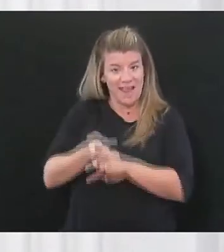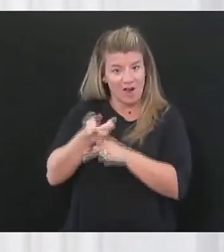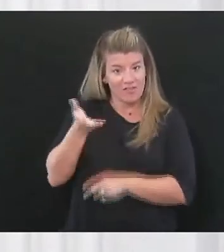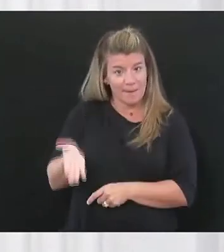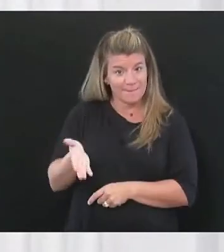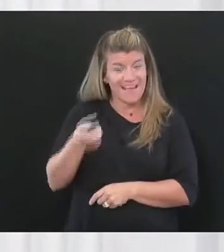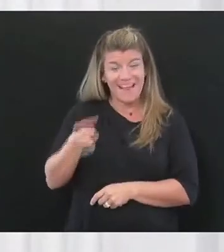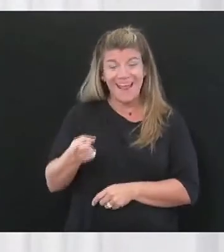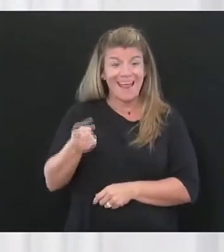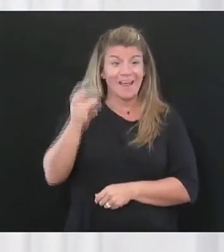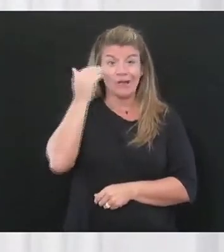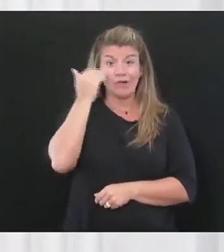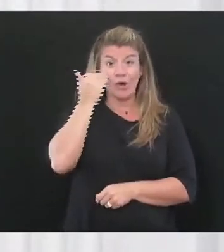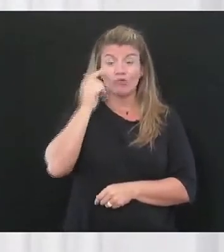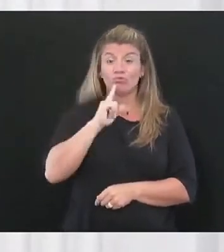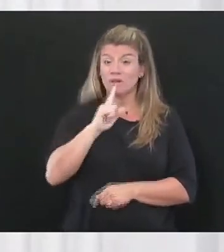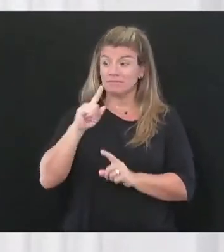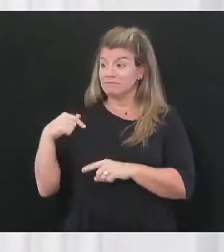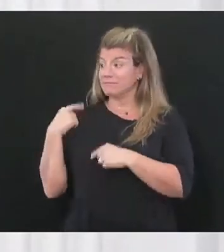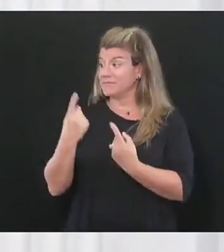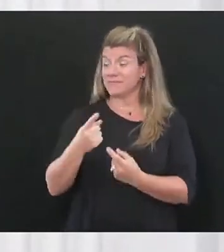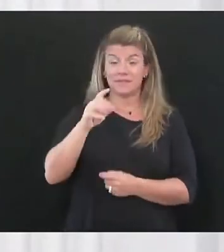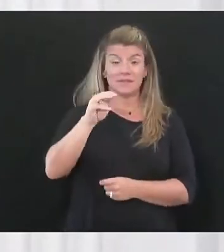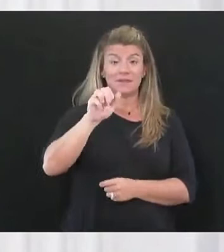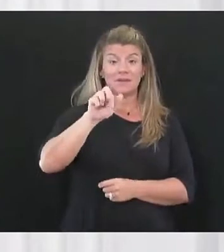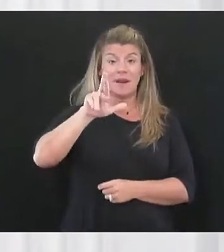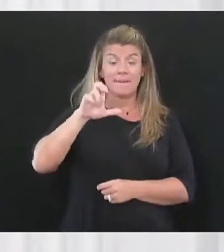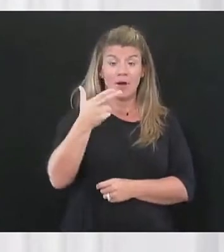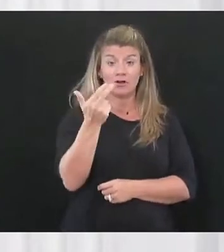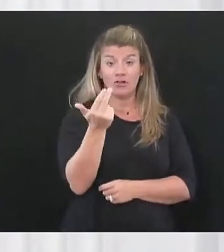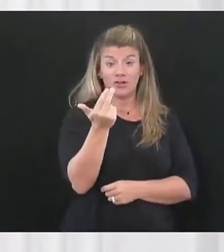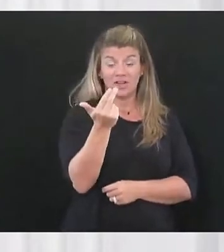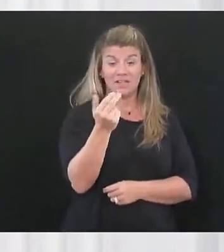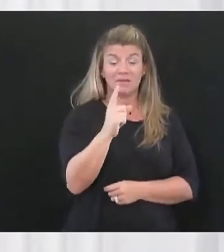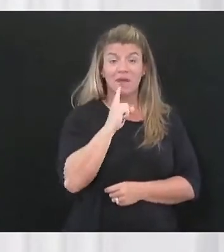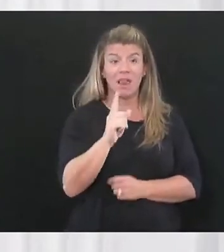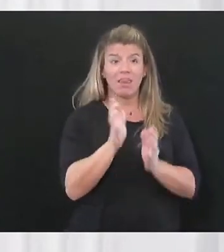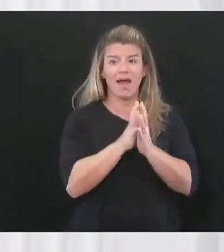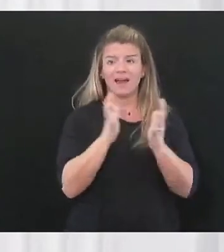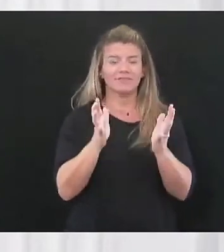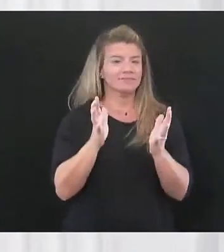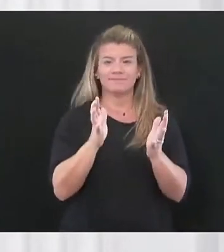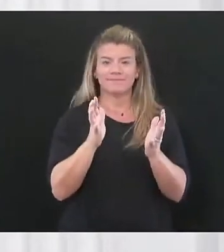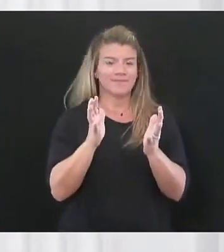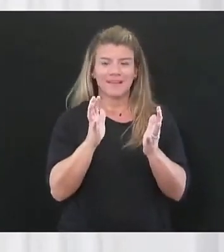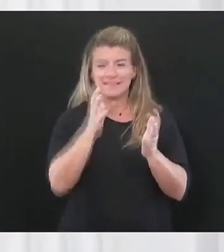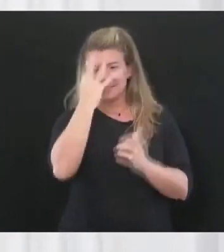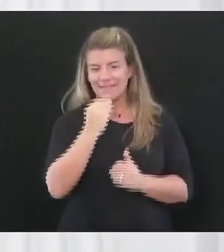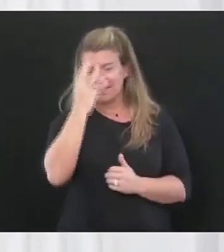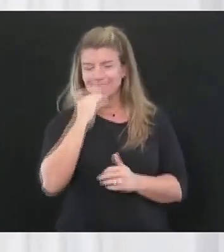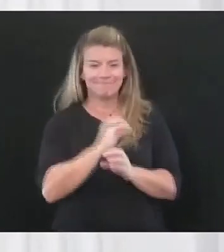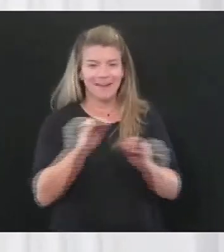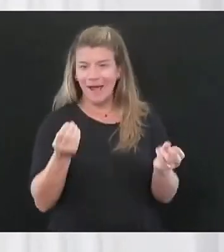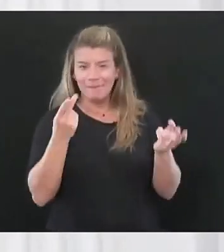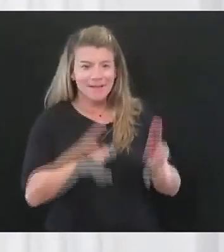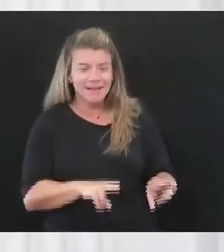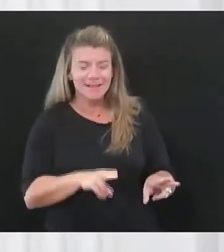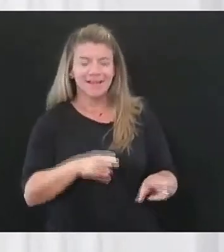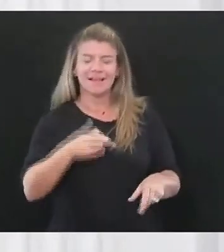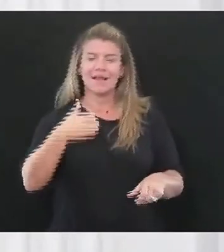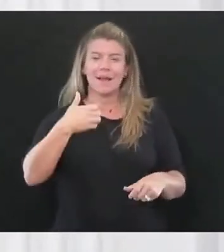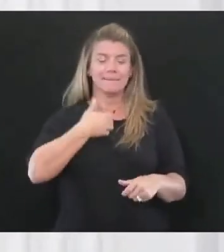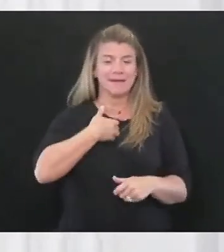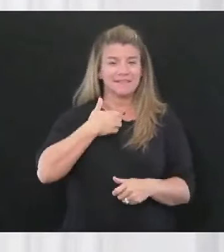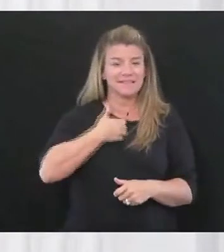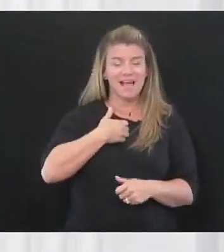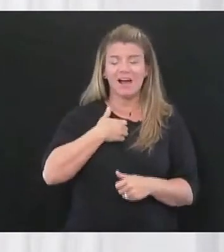that since March 13th, it's been a lot of sleepless nights, and it has been a lot of myself, a